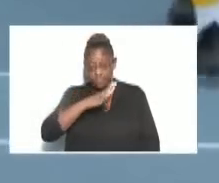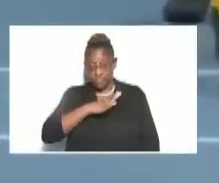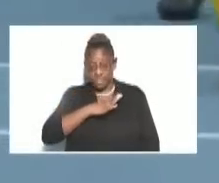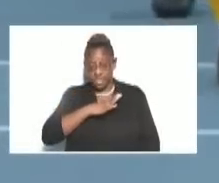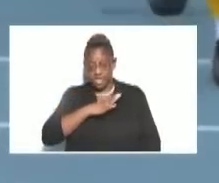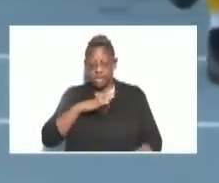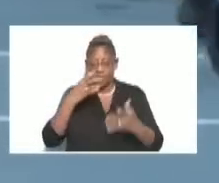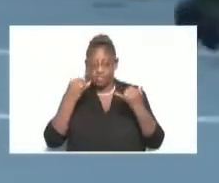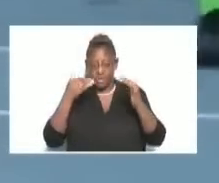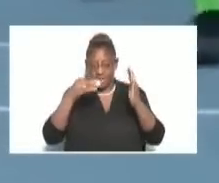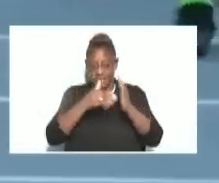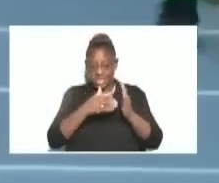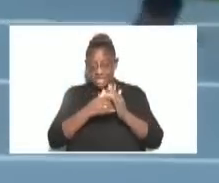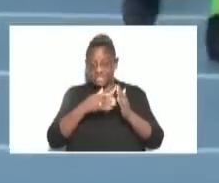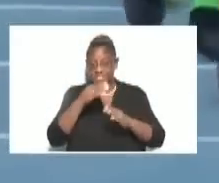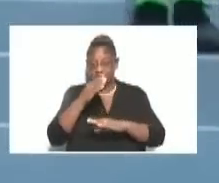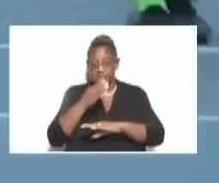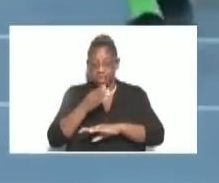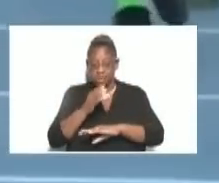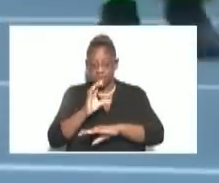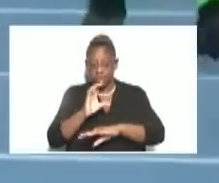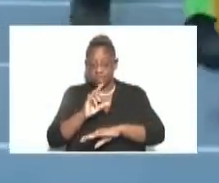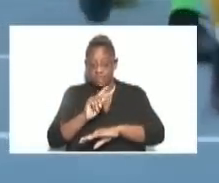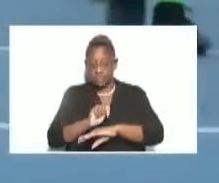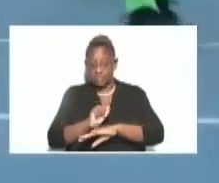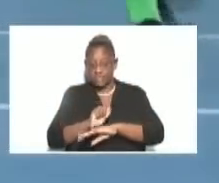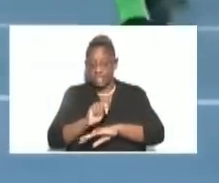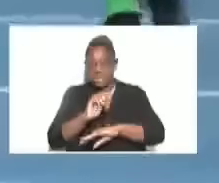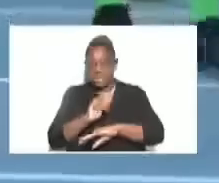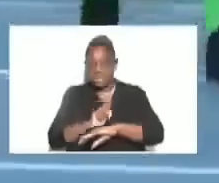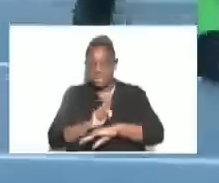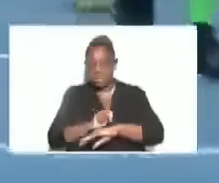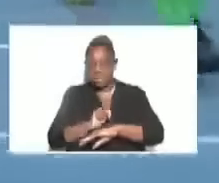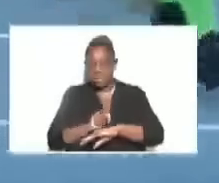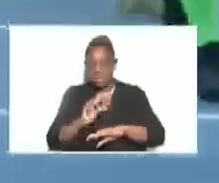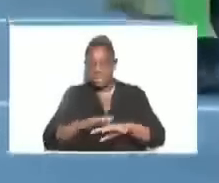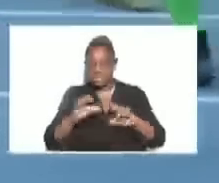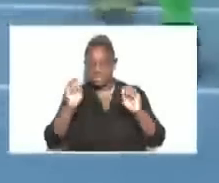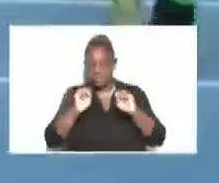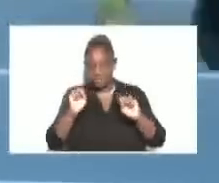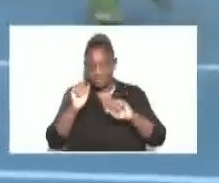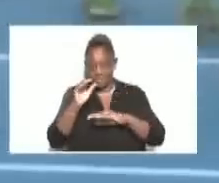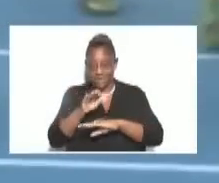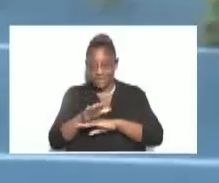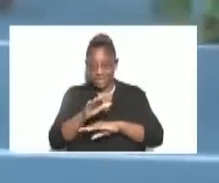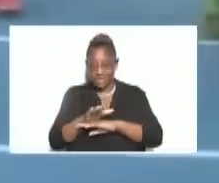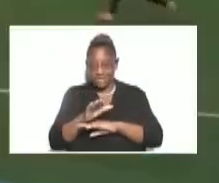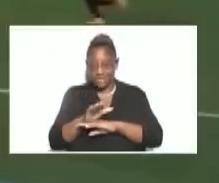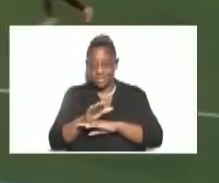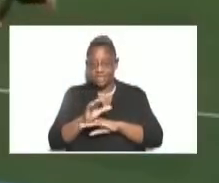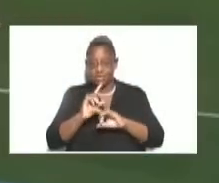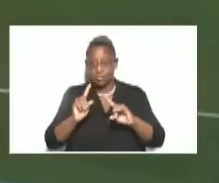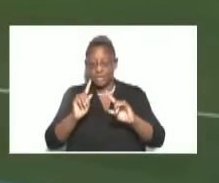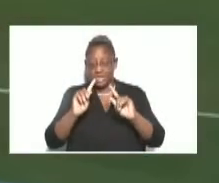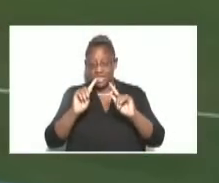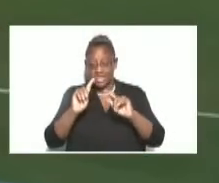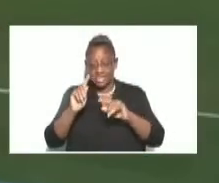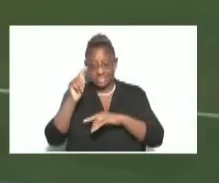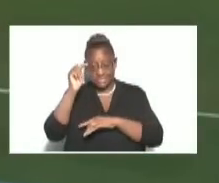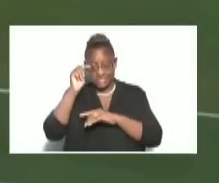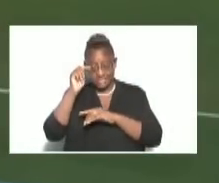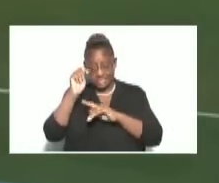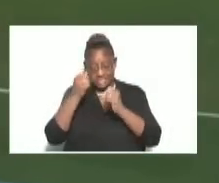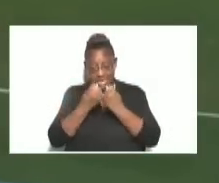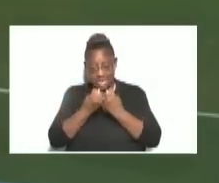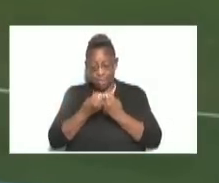on Antigua and Barbuda in CONCACAF Nations League action on Saturday night. This over to Thomas A. Robinson Stadium. Team Bahamas falling behind